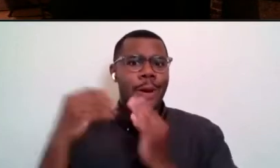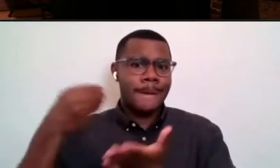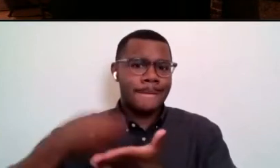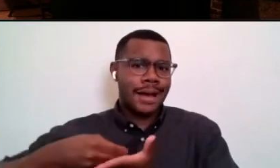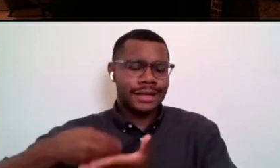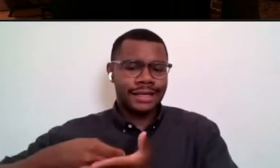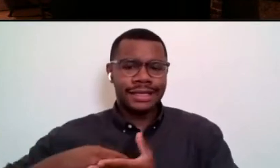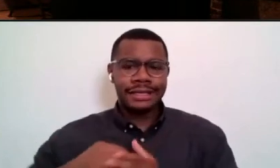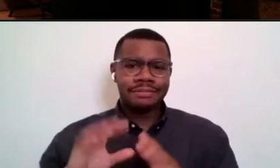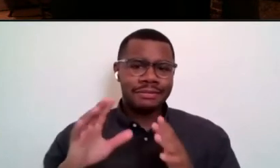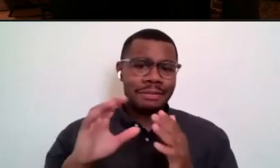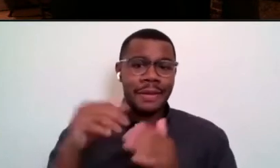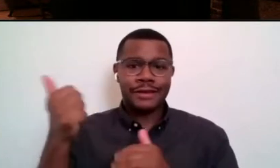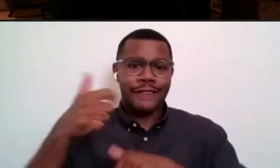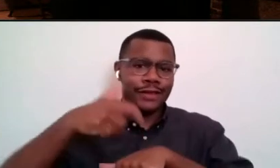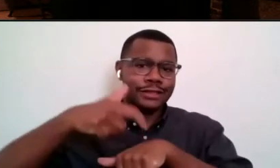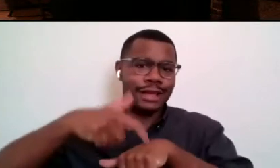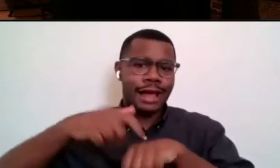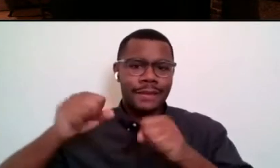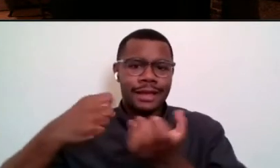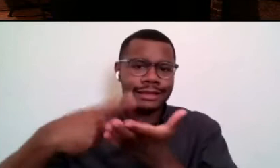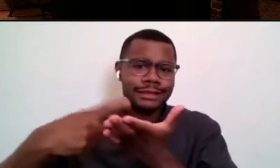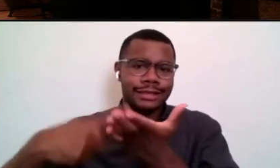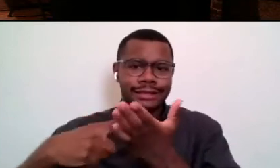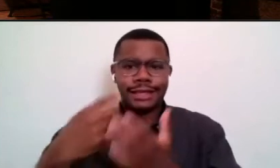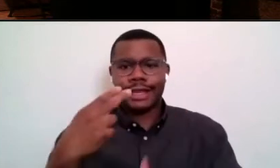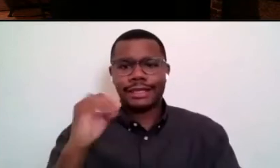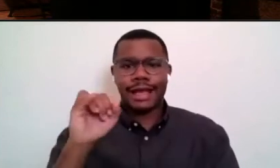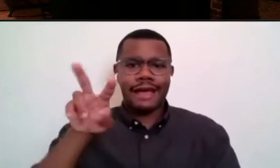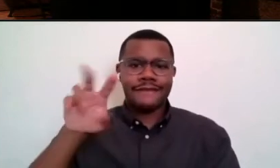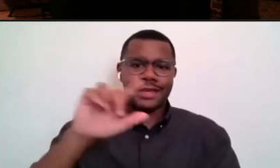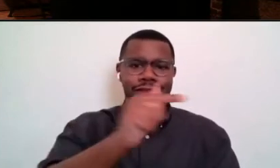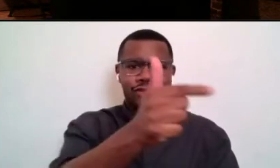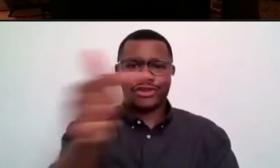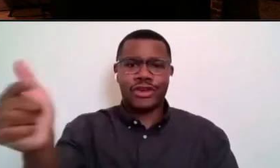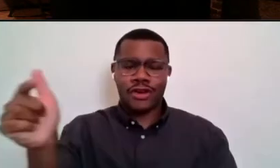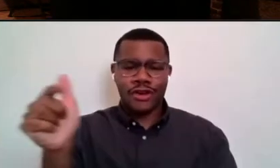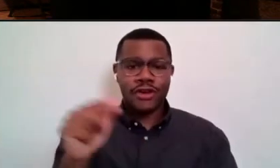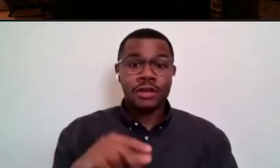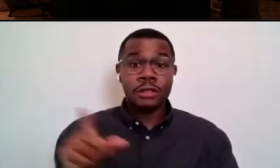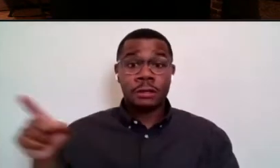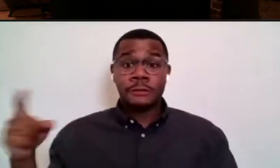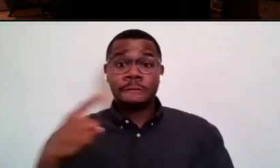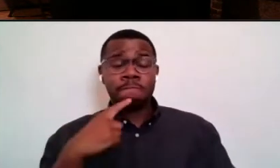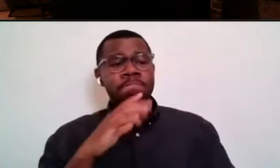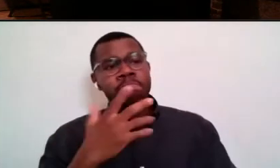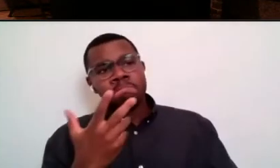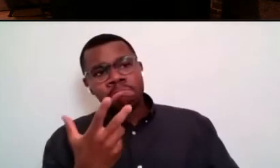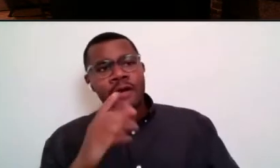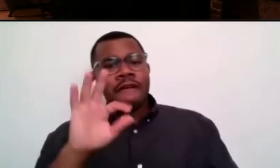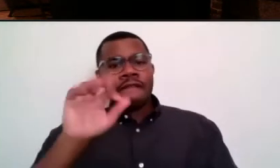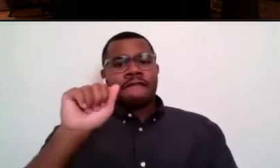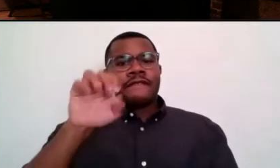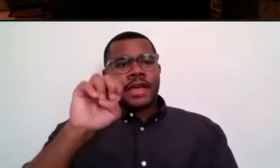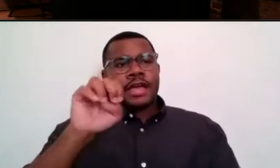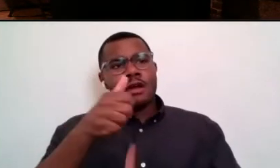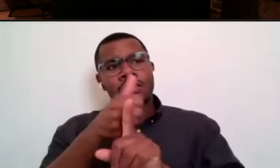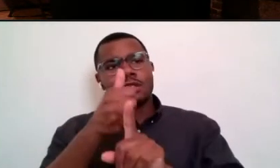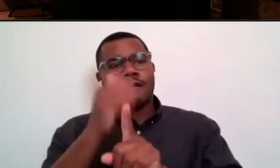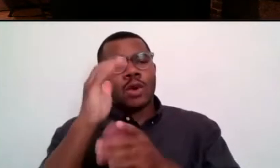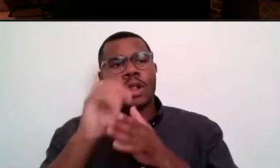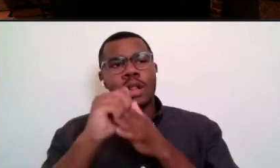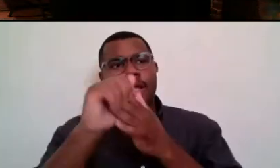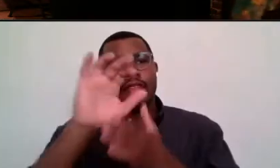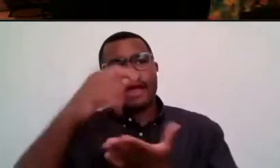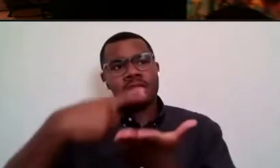I'll have her reach out to you about the HIV circle. Okay. She's going to be handling that while I'm gone. Yeah. Okay, good. Alicia,